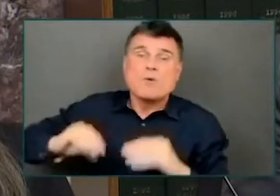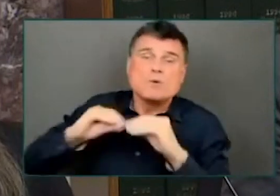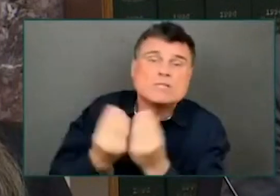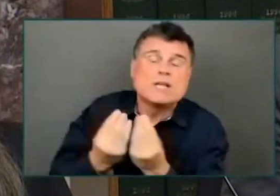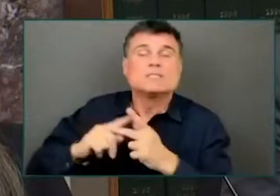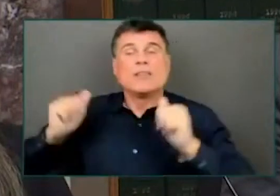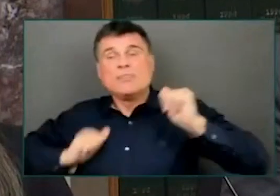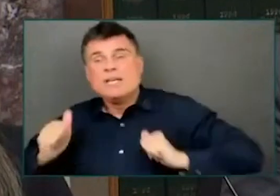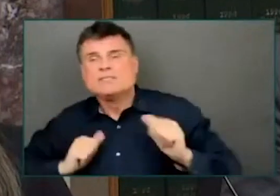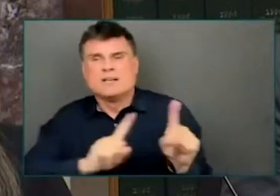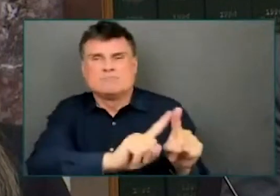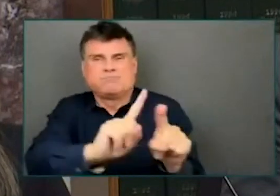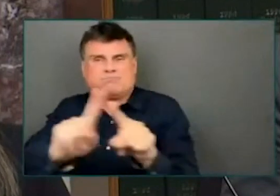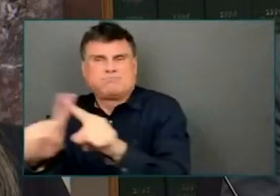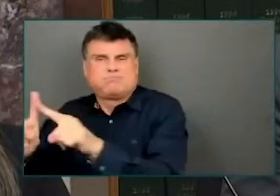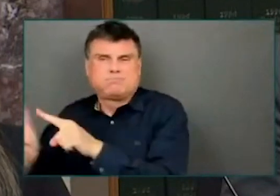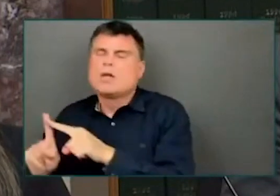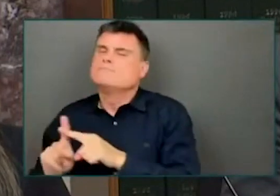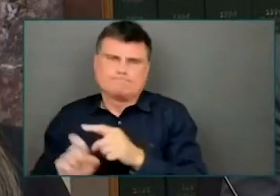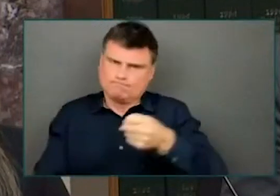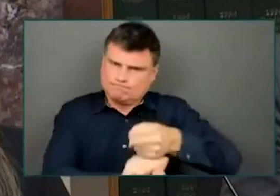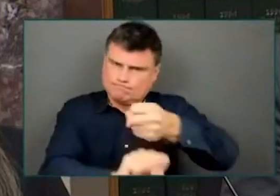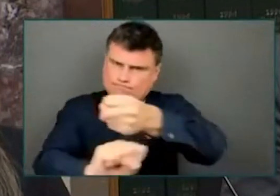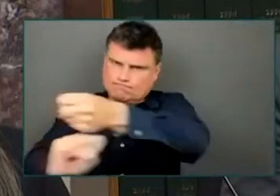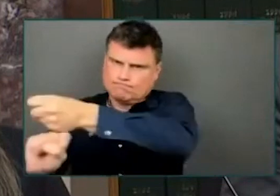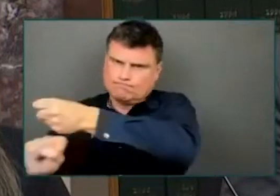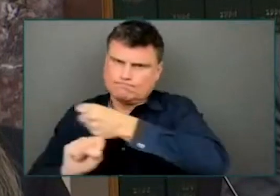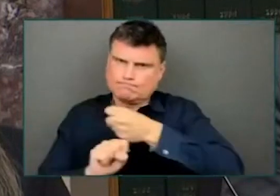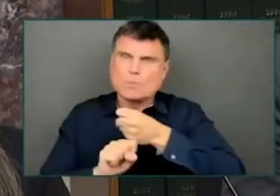recovers, with $25 million earmarked for them.